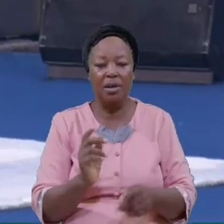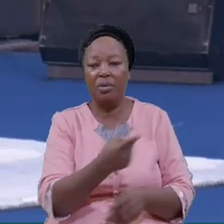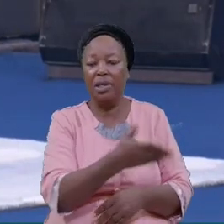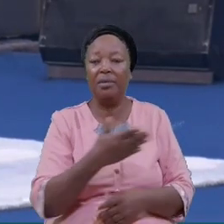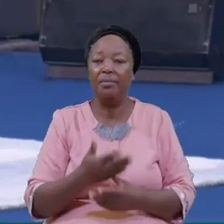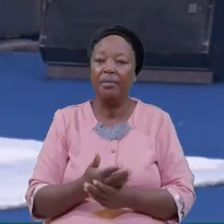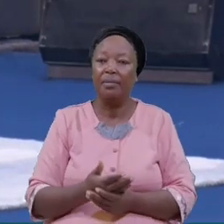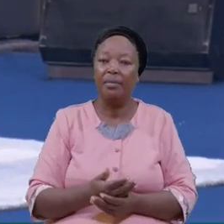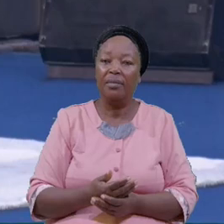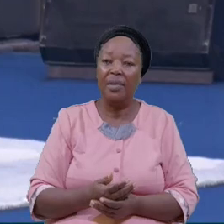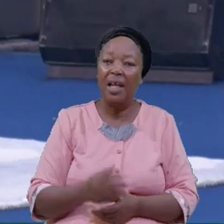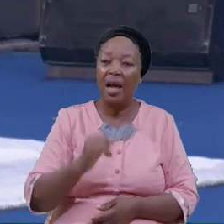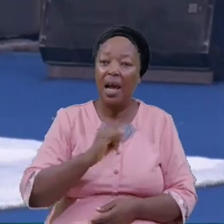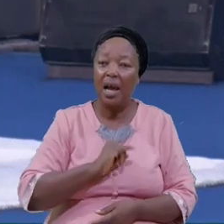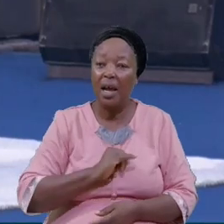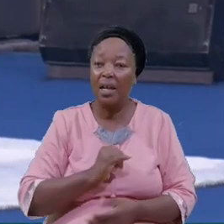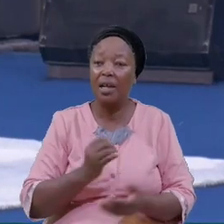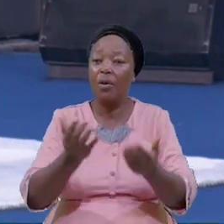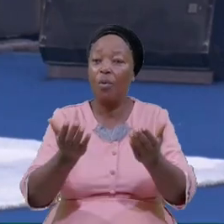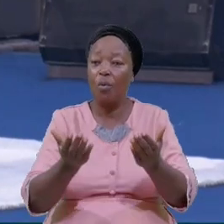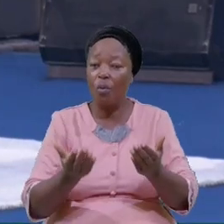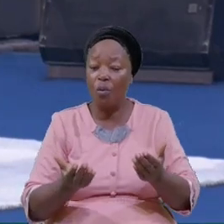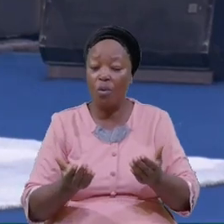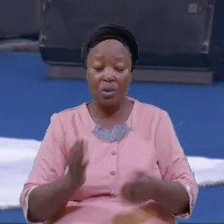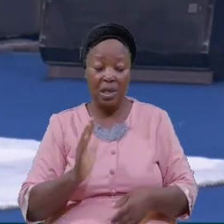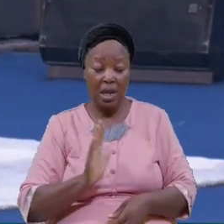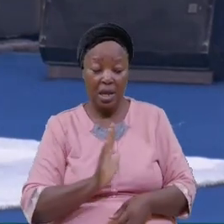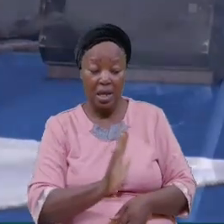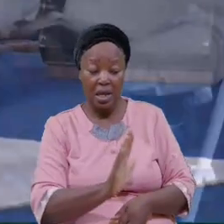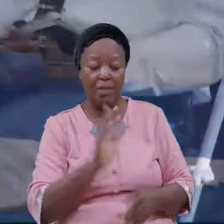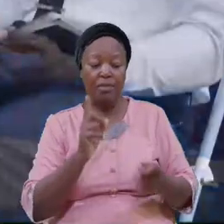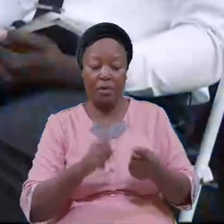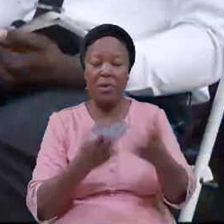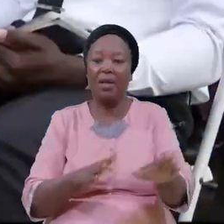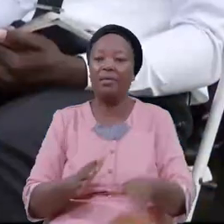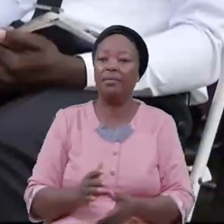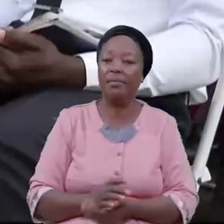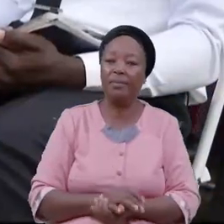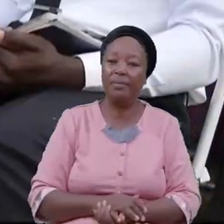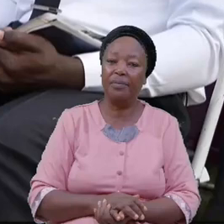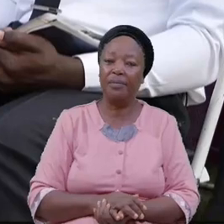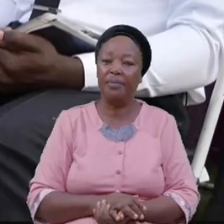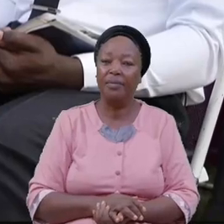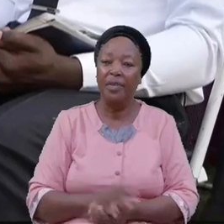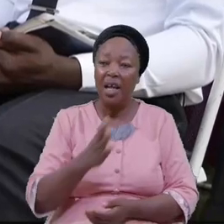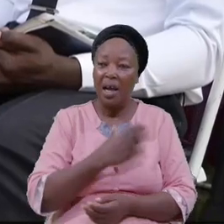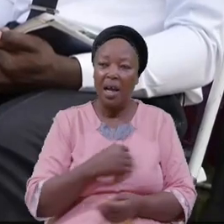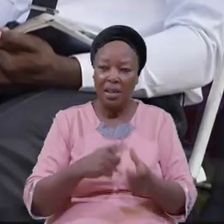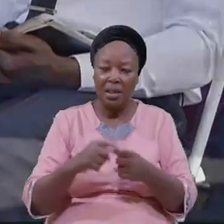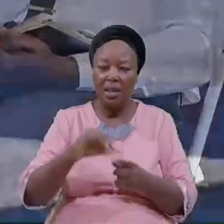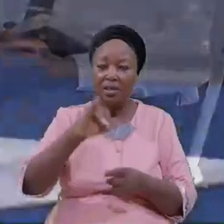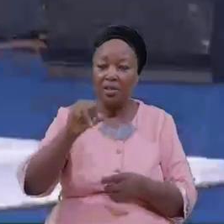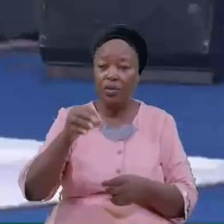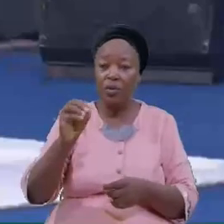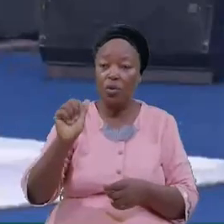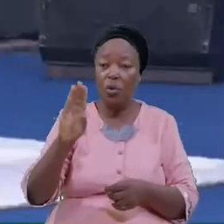want him to die. Je veux qu'il meure au combat. And Joab did not ask any question.